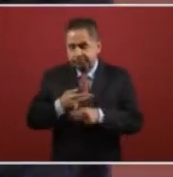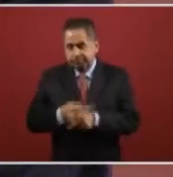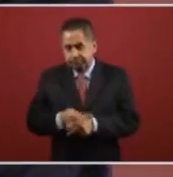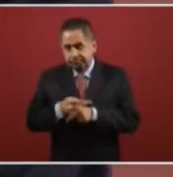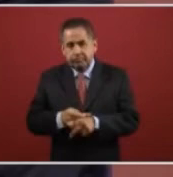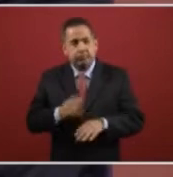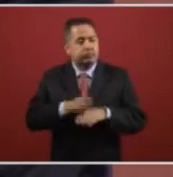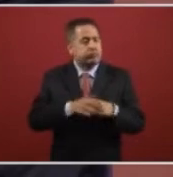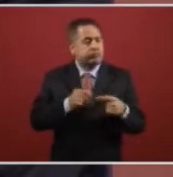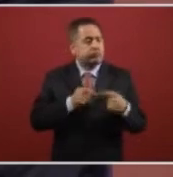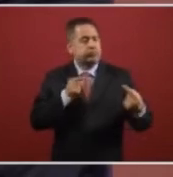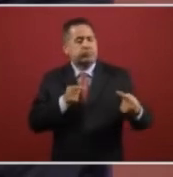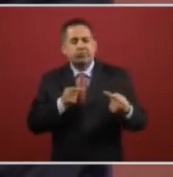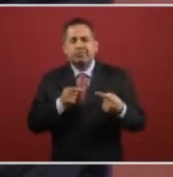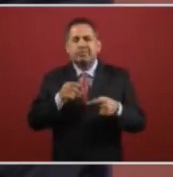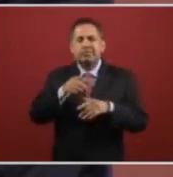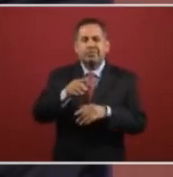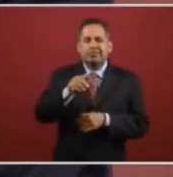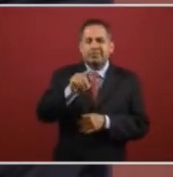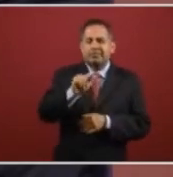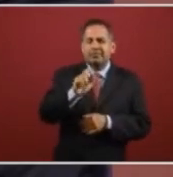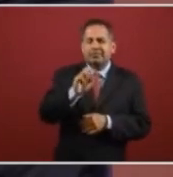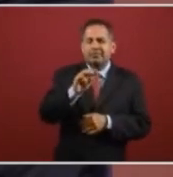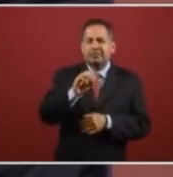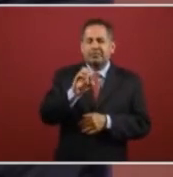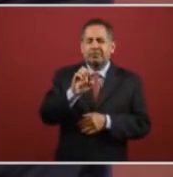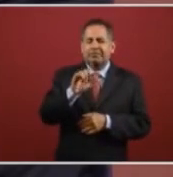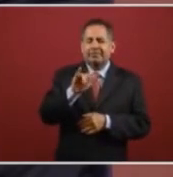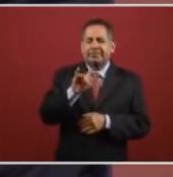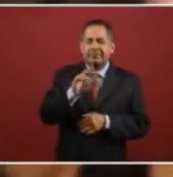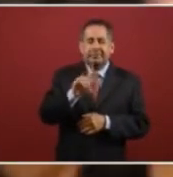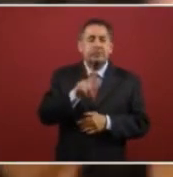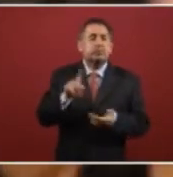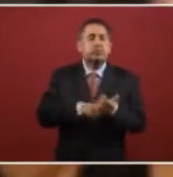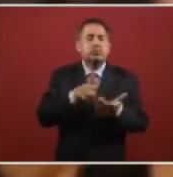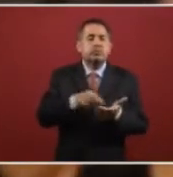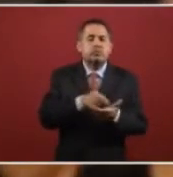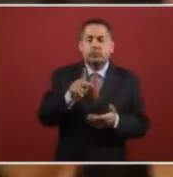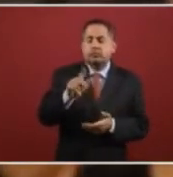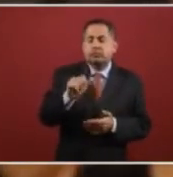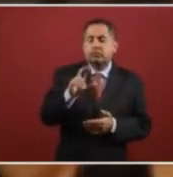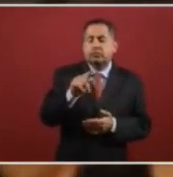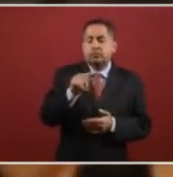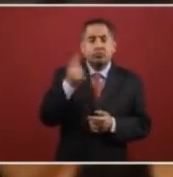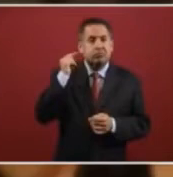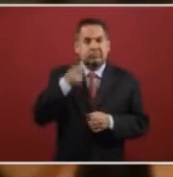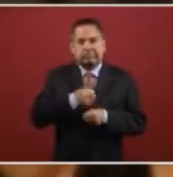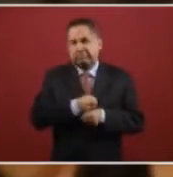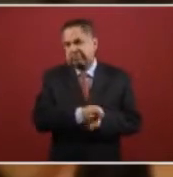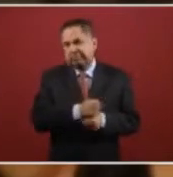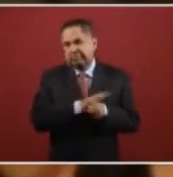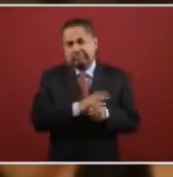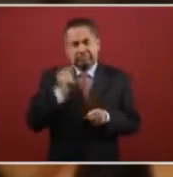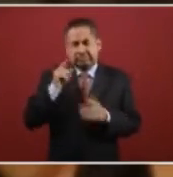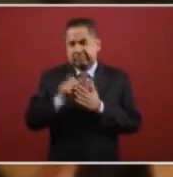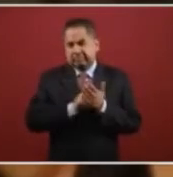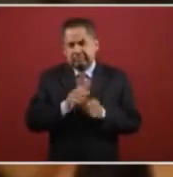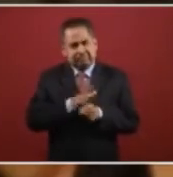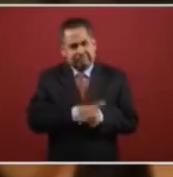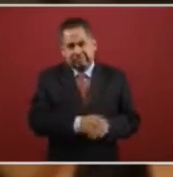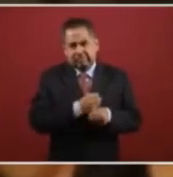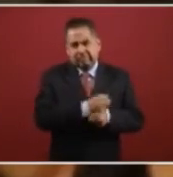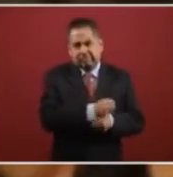there, this tolerance. The opposer of thermoelectric are being attacked